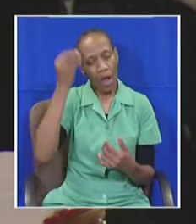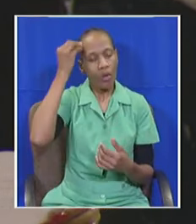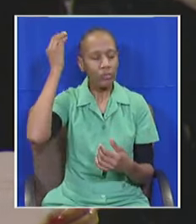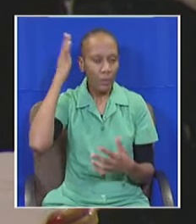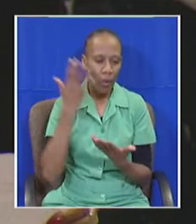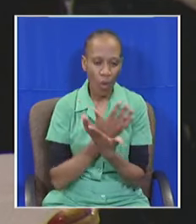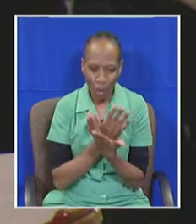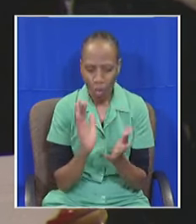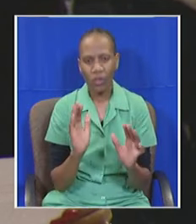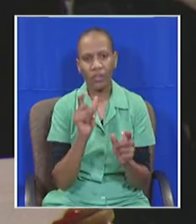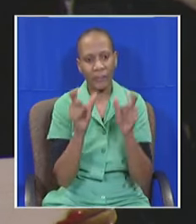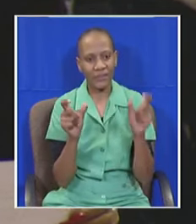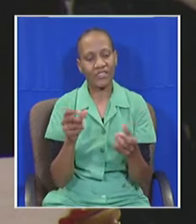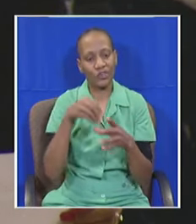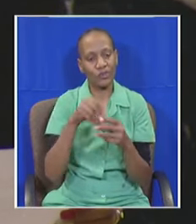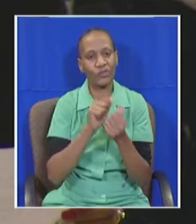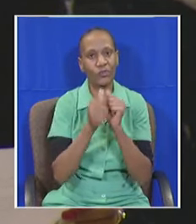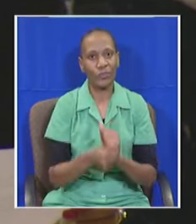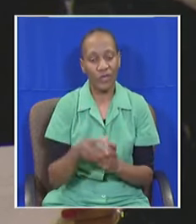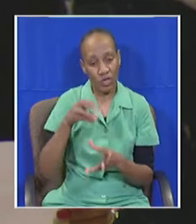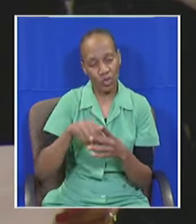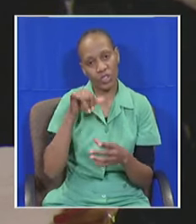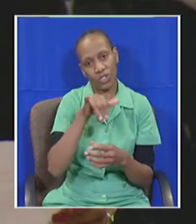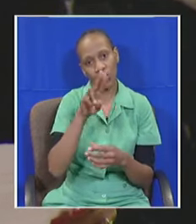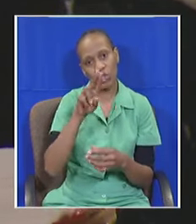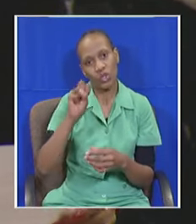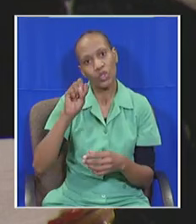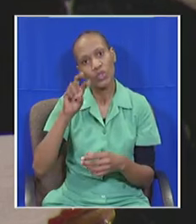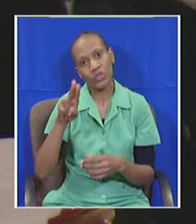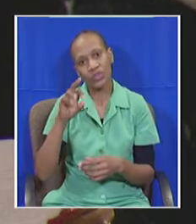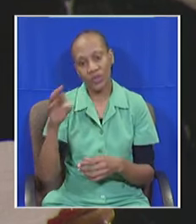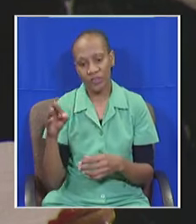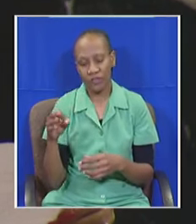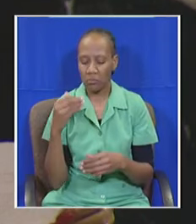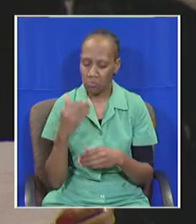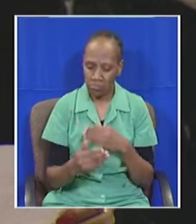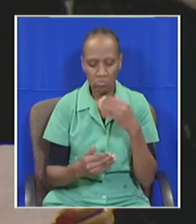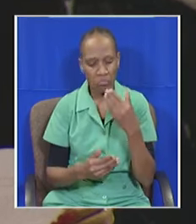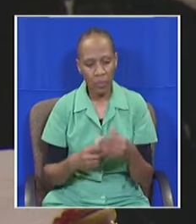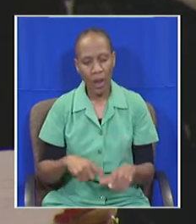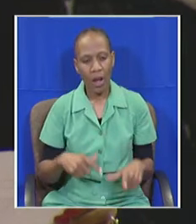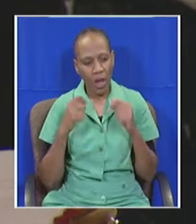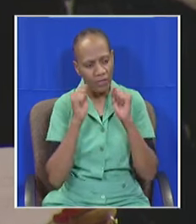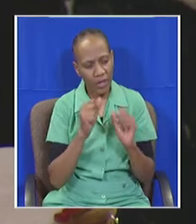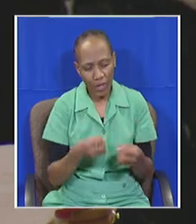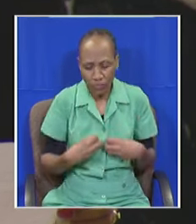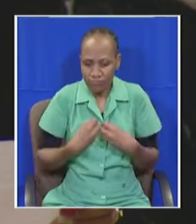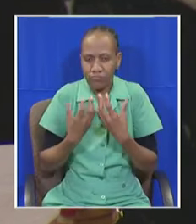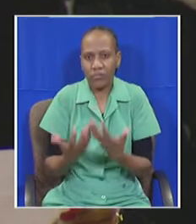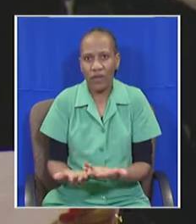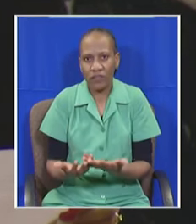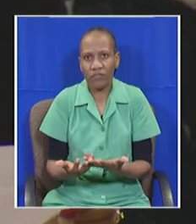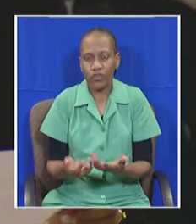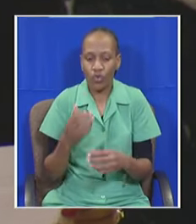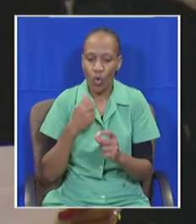struggle sports heroes, including Yusuf Logart, who took a difficult journey and sacrificed a lifetime for an equitable,